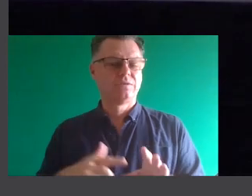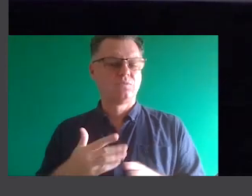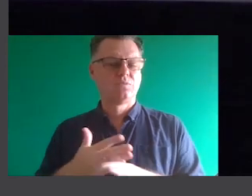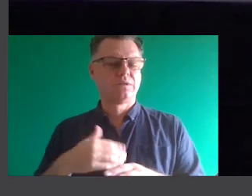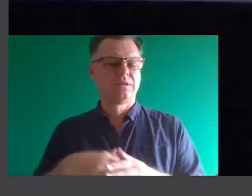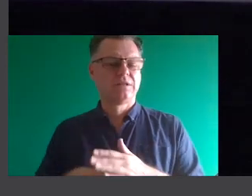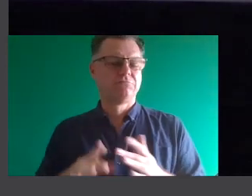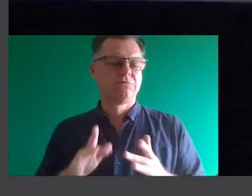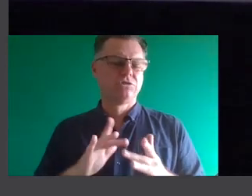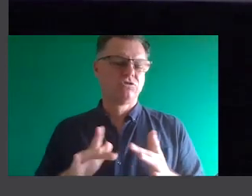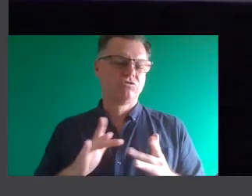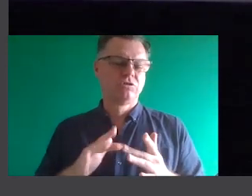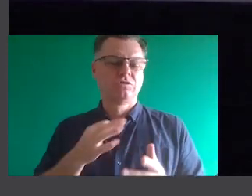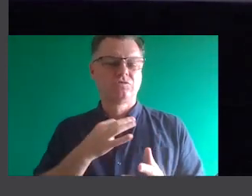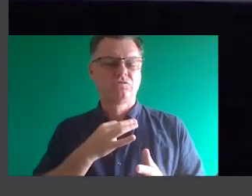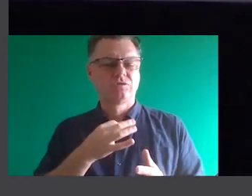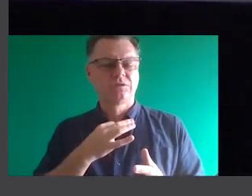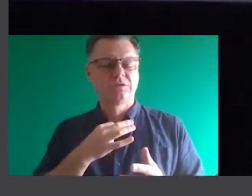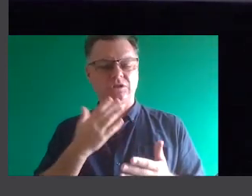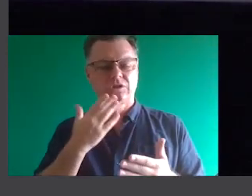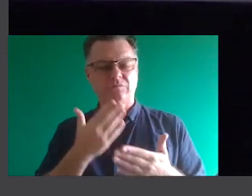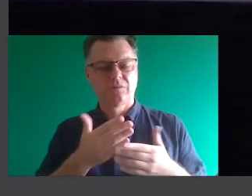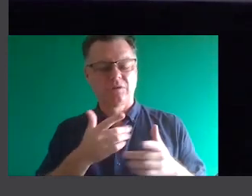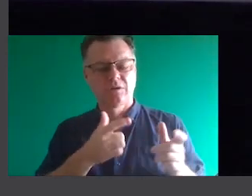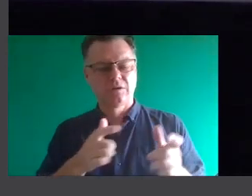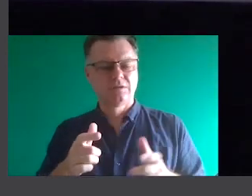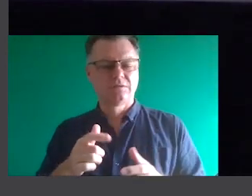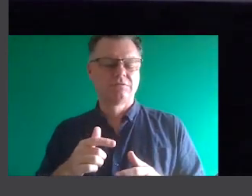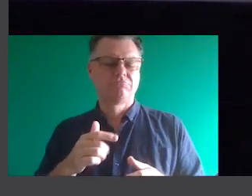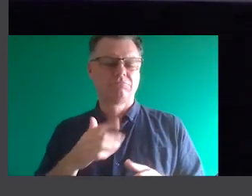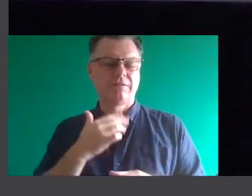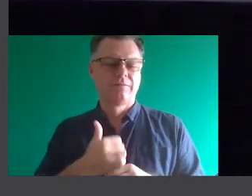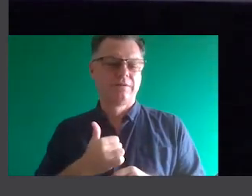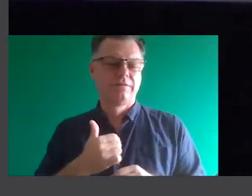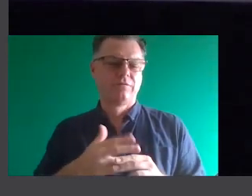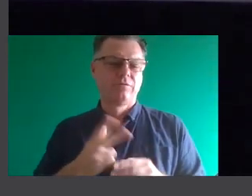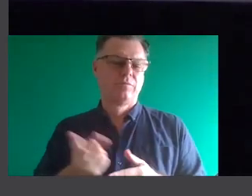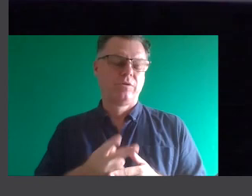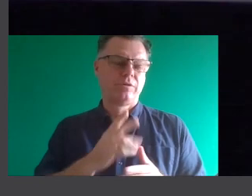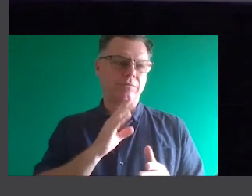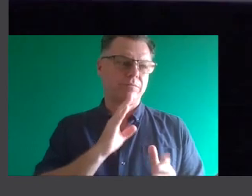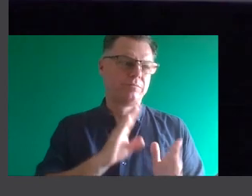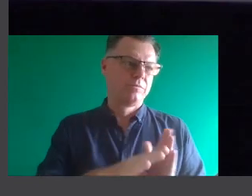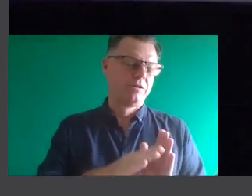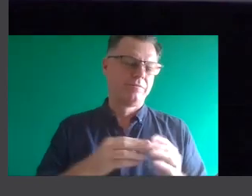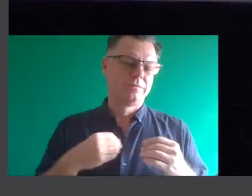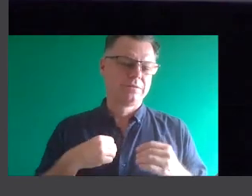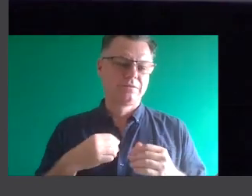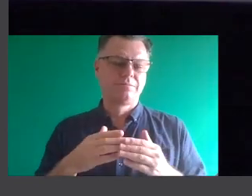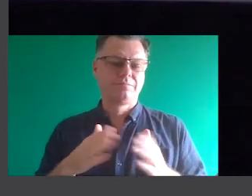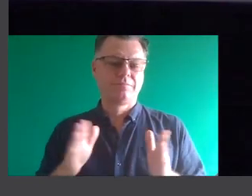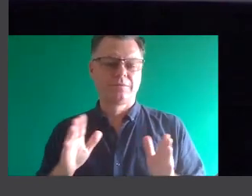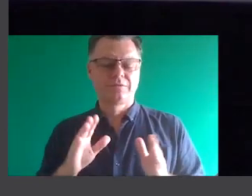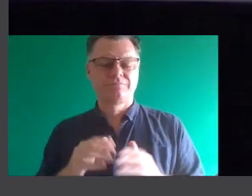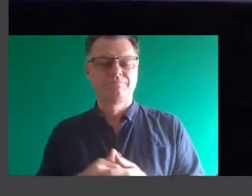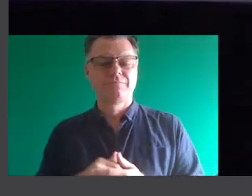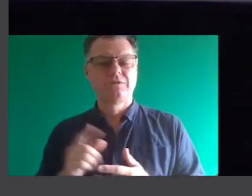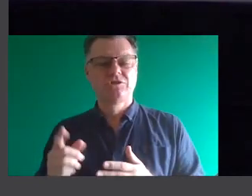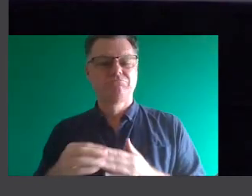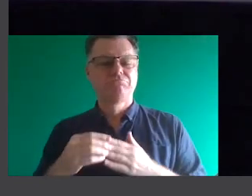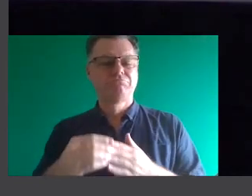with over 25 years working in assurance, risk, compliance, and governance across the public sector and private